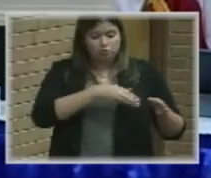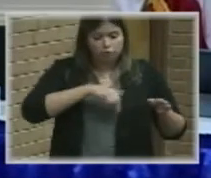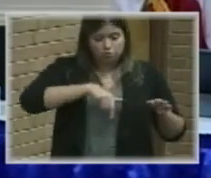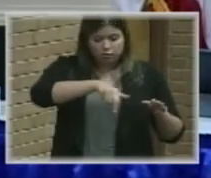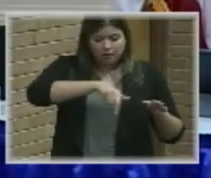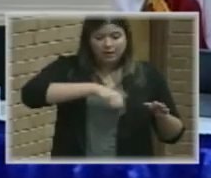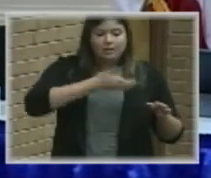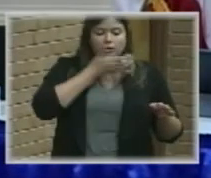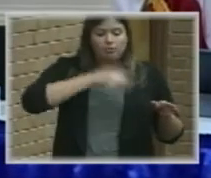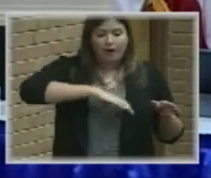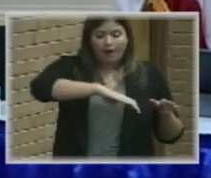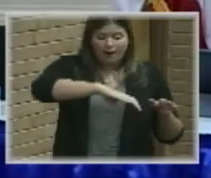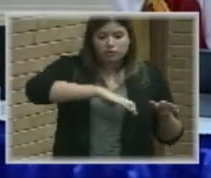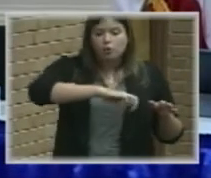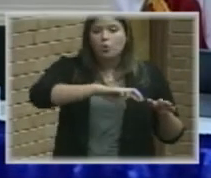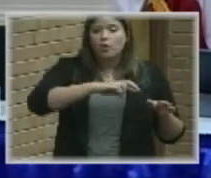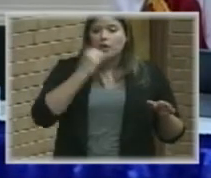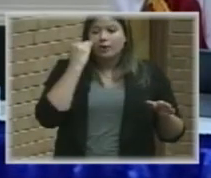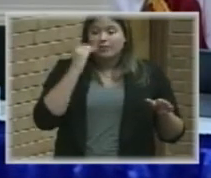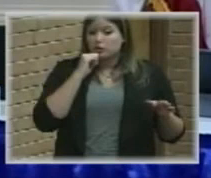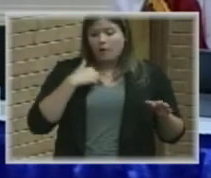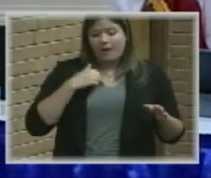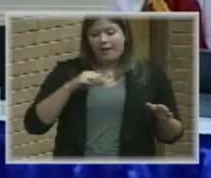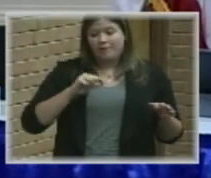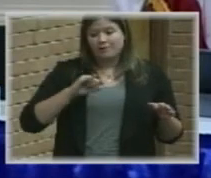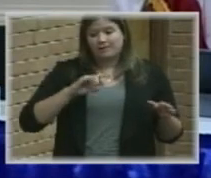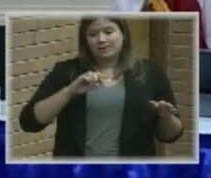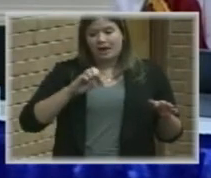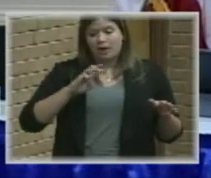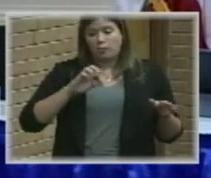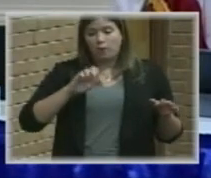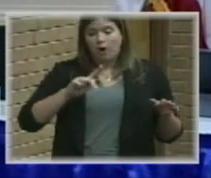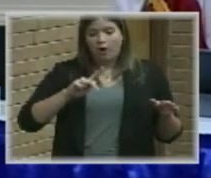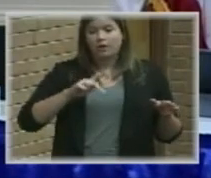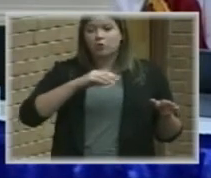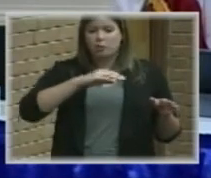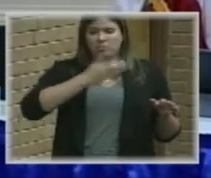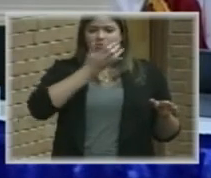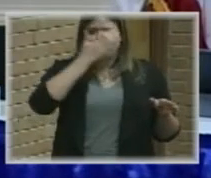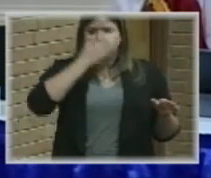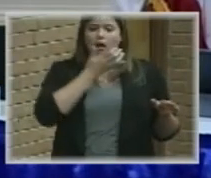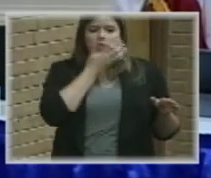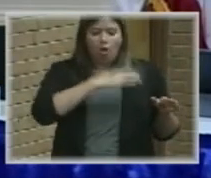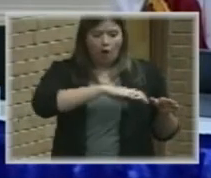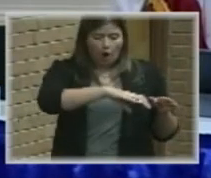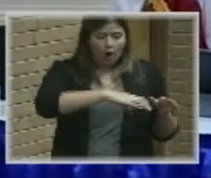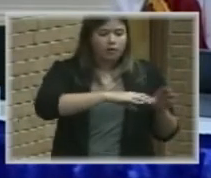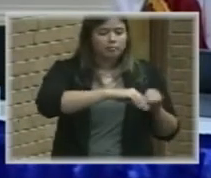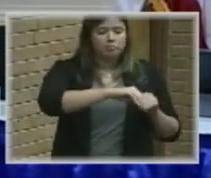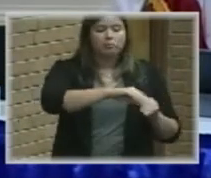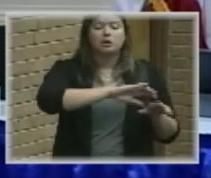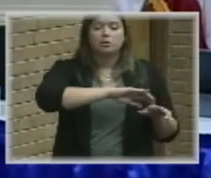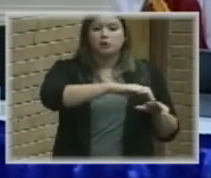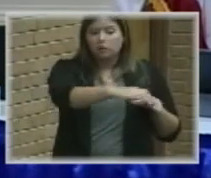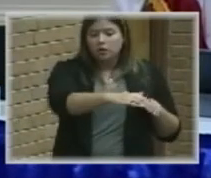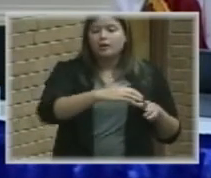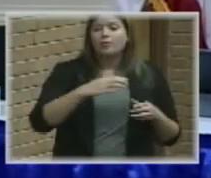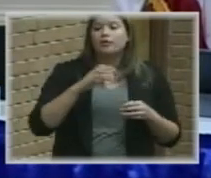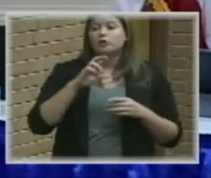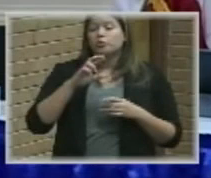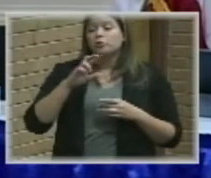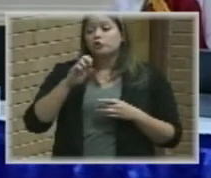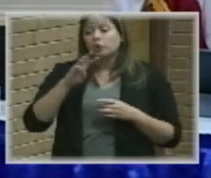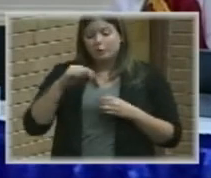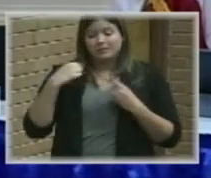a sidewalk right there on their front lawn. Our crews have been getting around very steadily throughout the year. It's